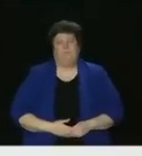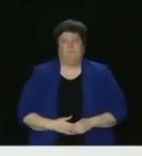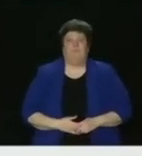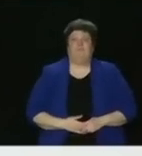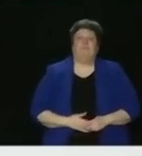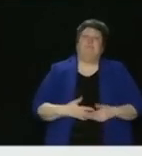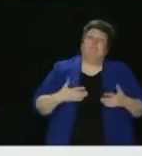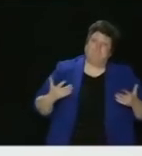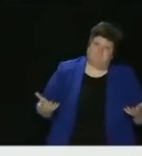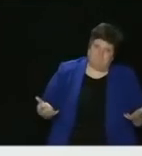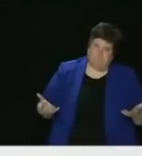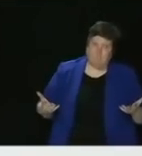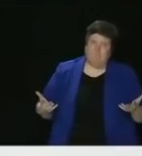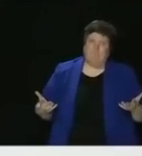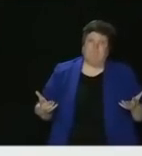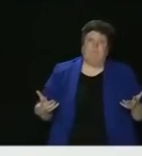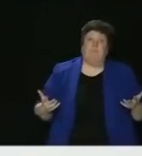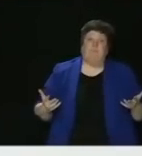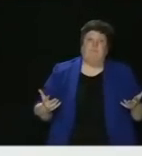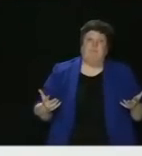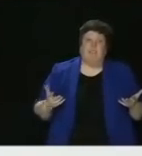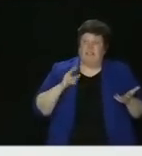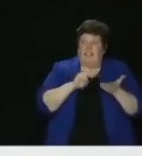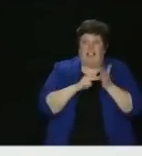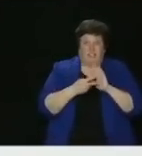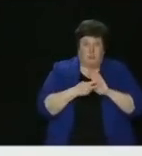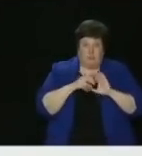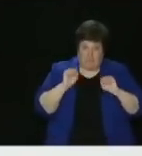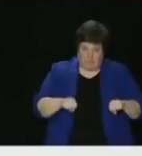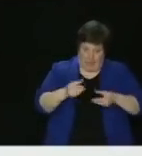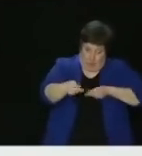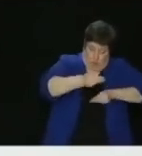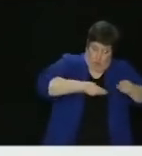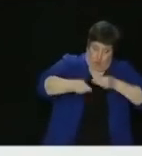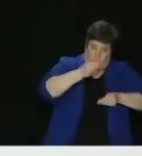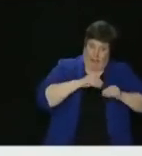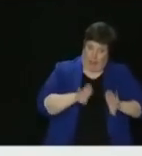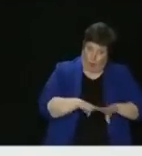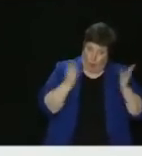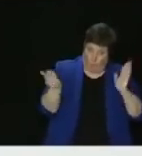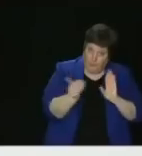measure of success will be, can we get our supply chains back? Can we